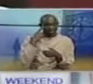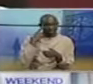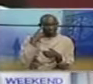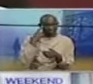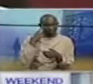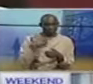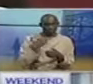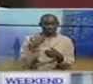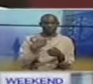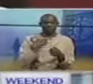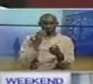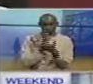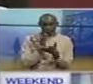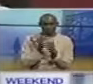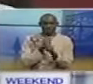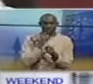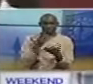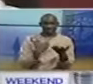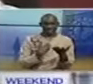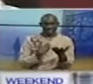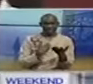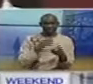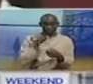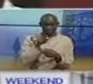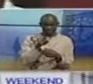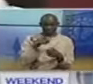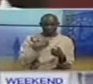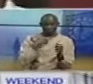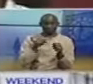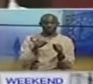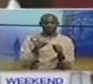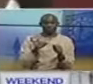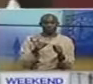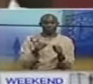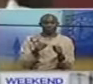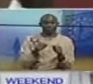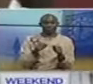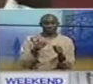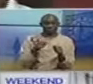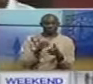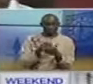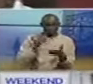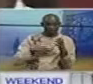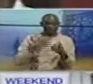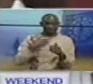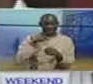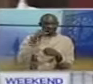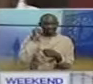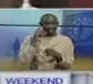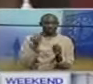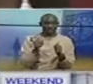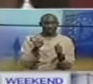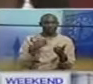that one was kind of reassuring, because before that I used to get a lot of negative press on maybe what people didn't understand